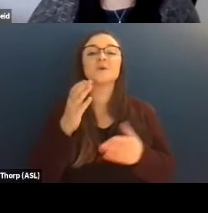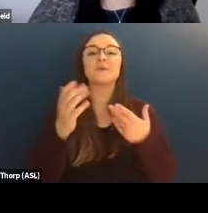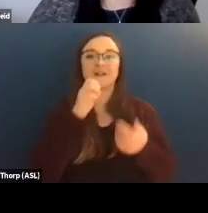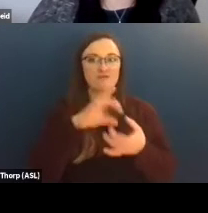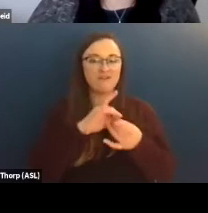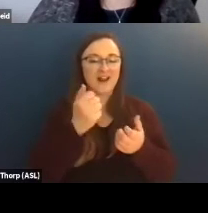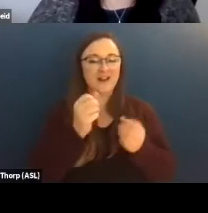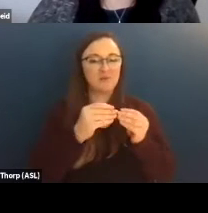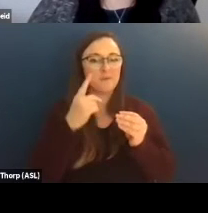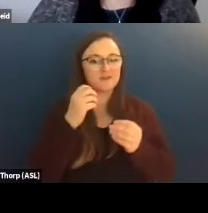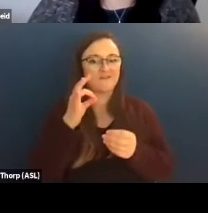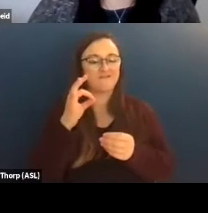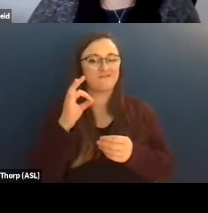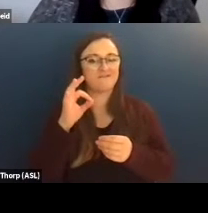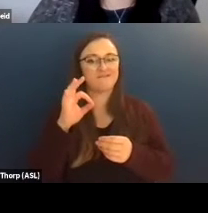there a way